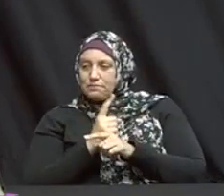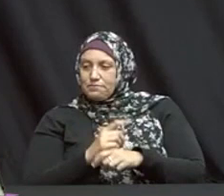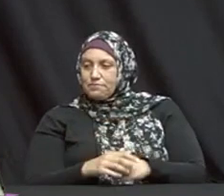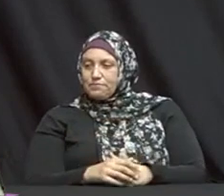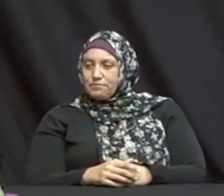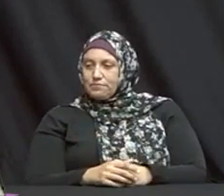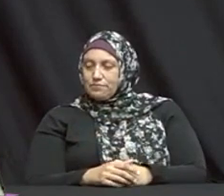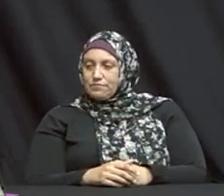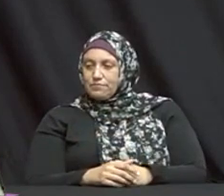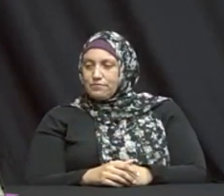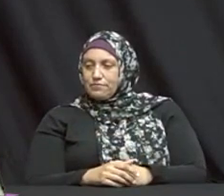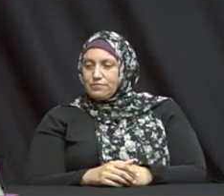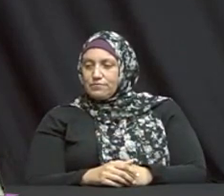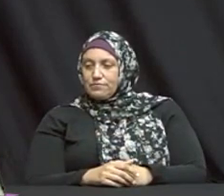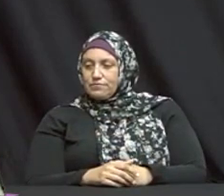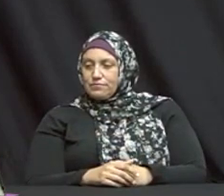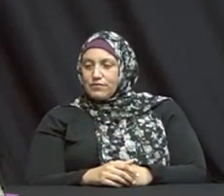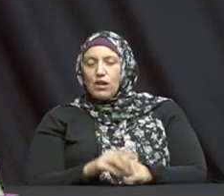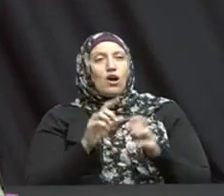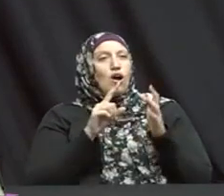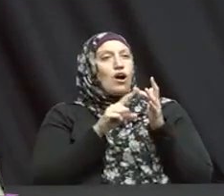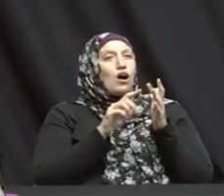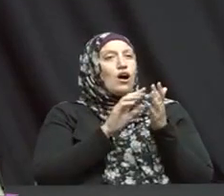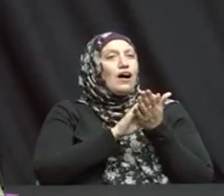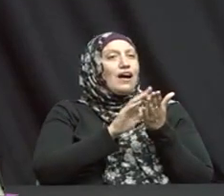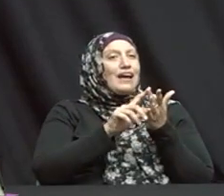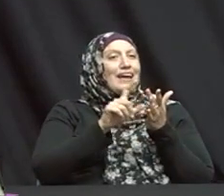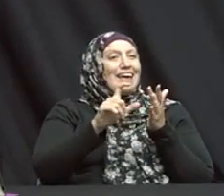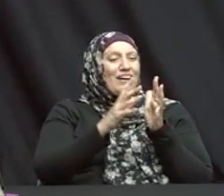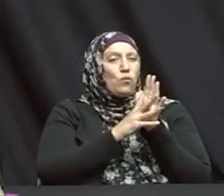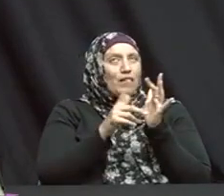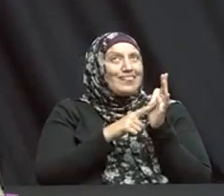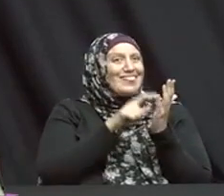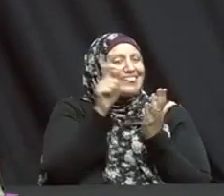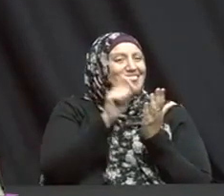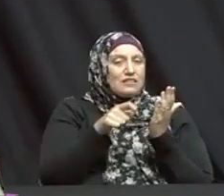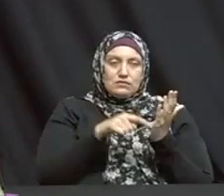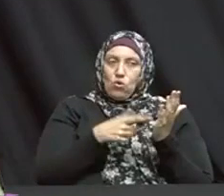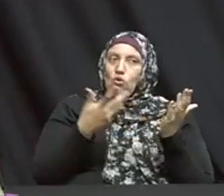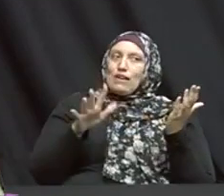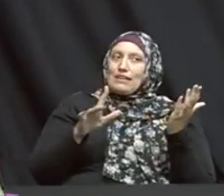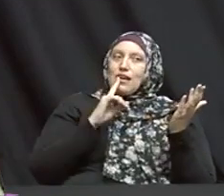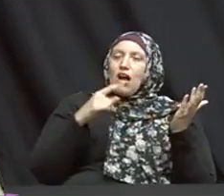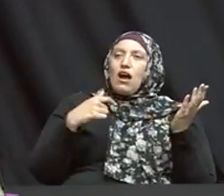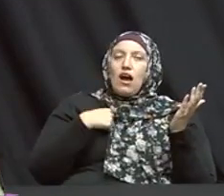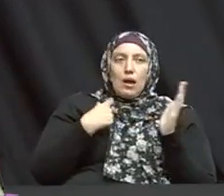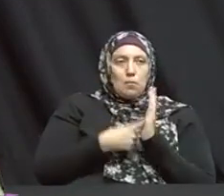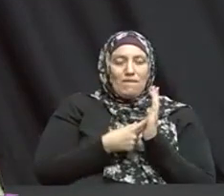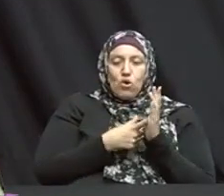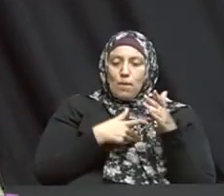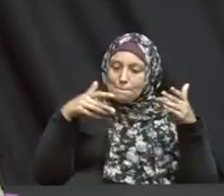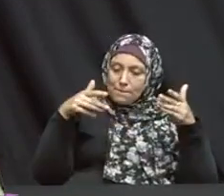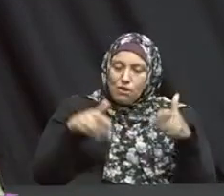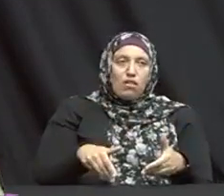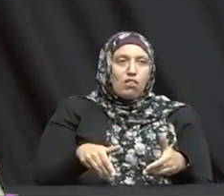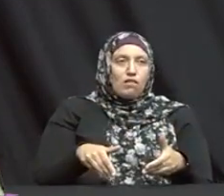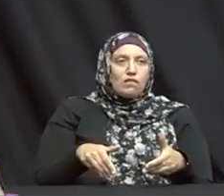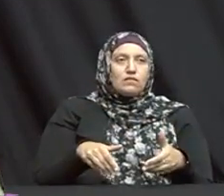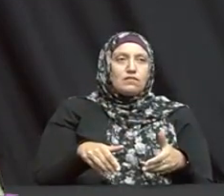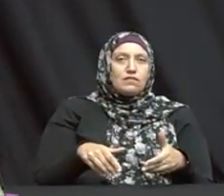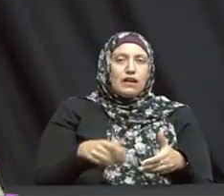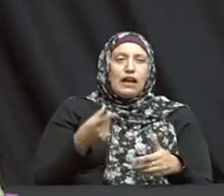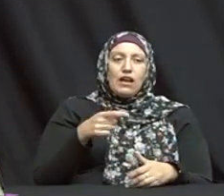IHIC website actually has that already written in, that I request a burial, and that to buy an